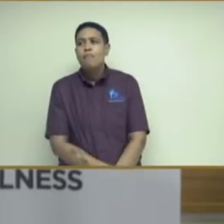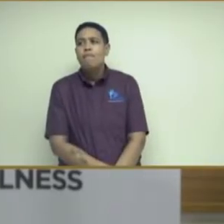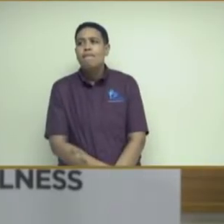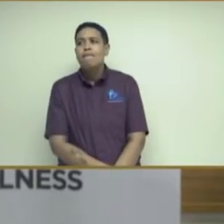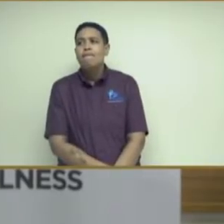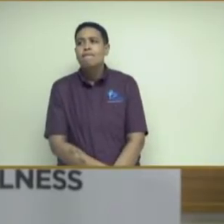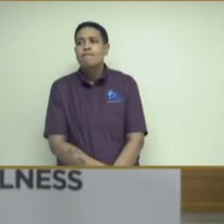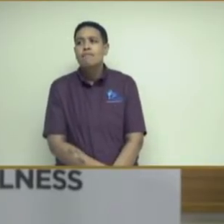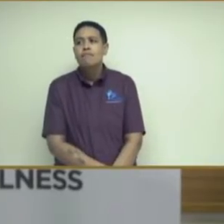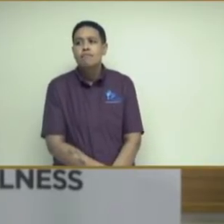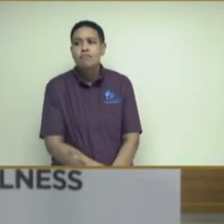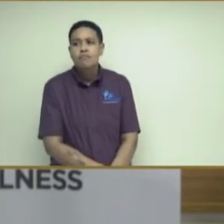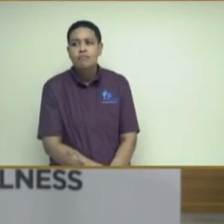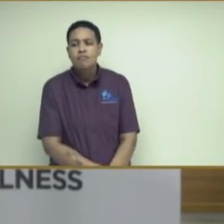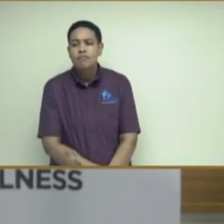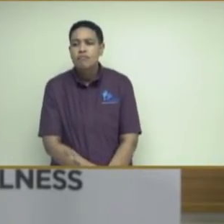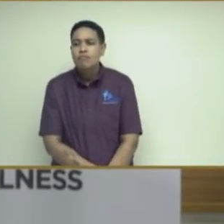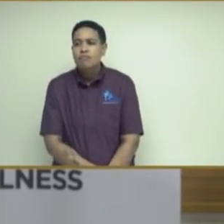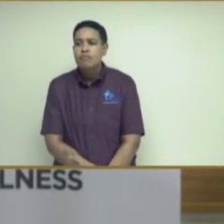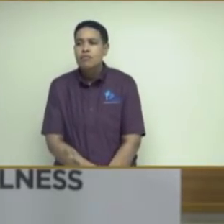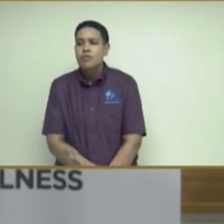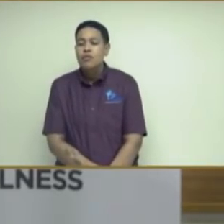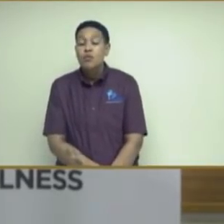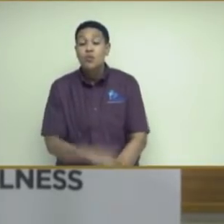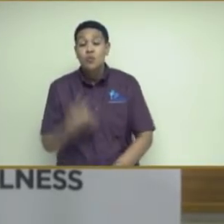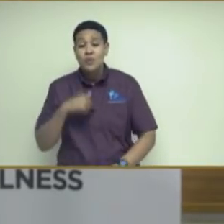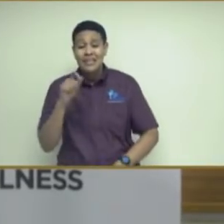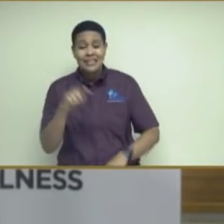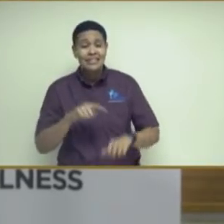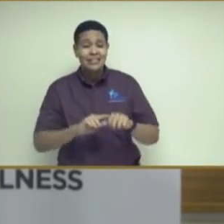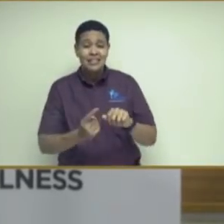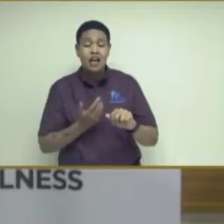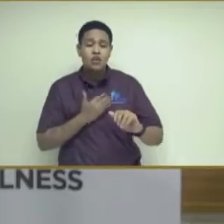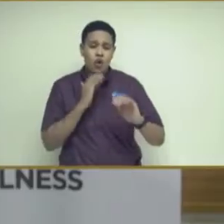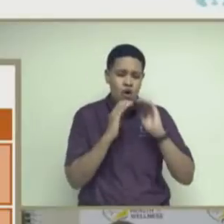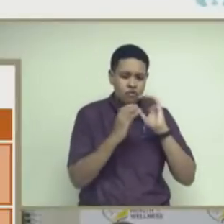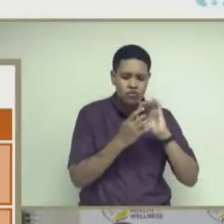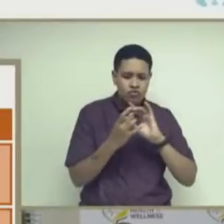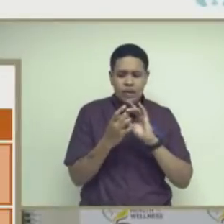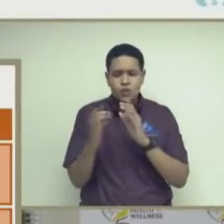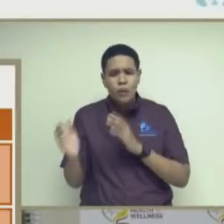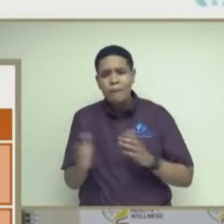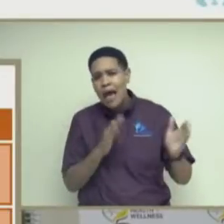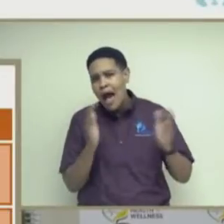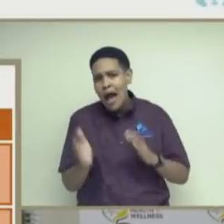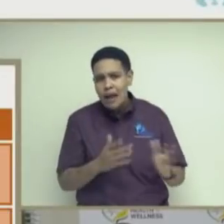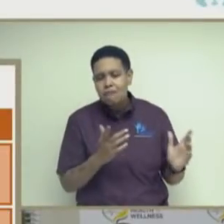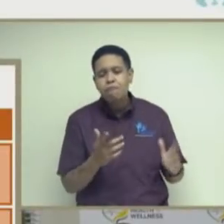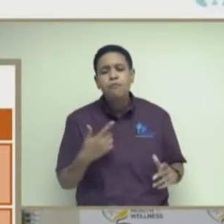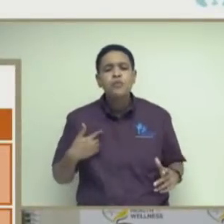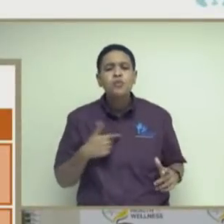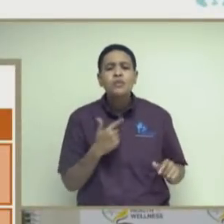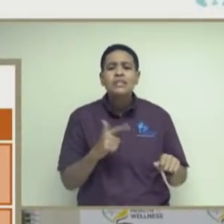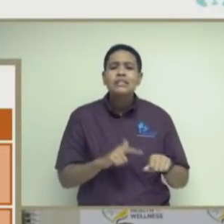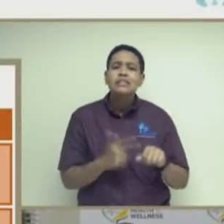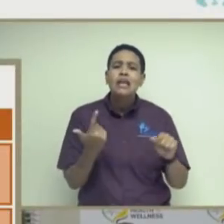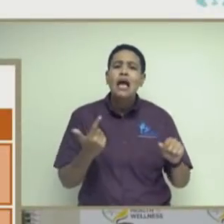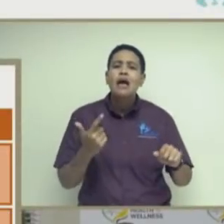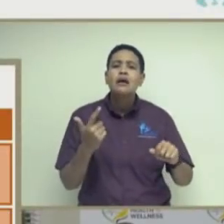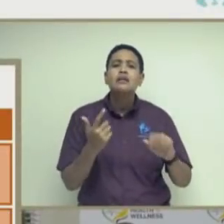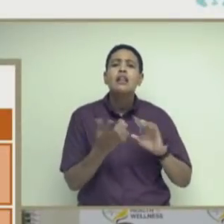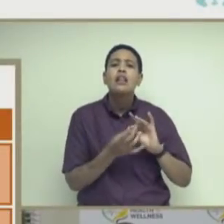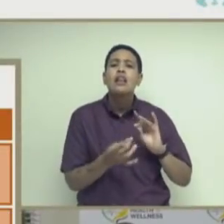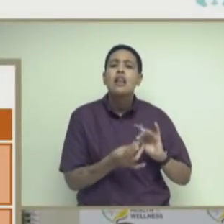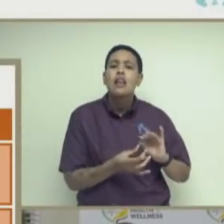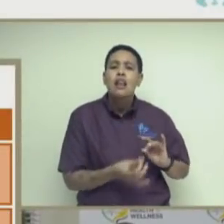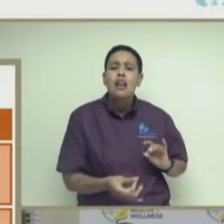we need to first begin our conversation, though, from the plan. And we started the